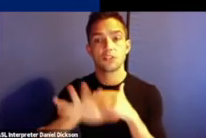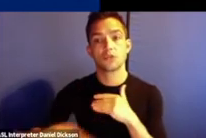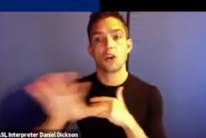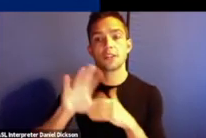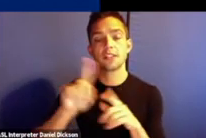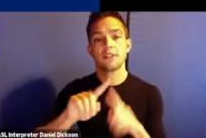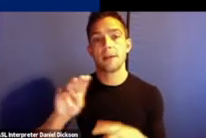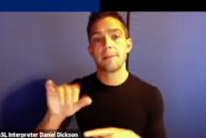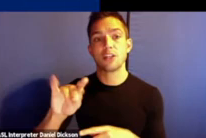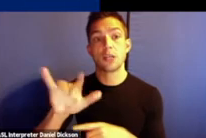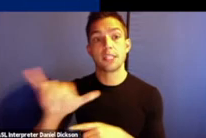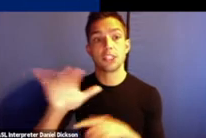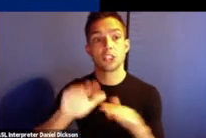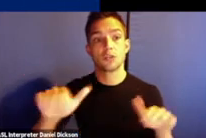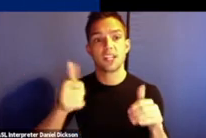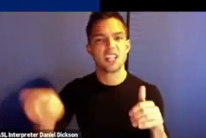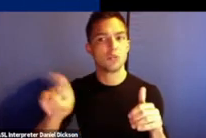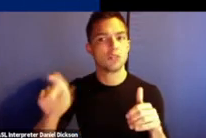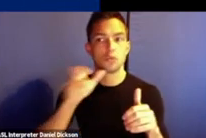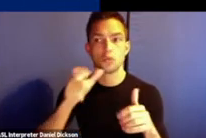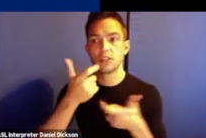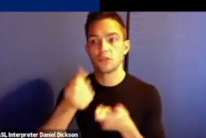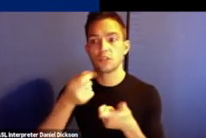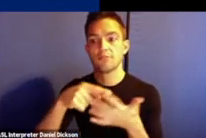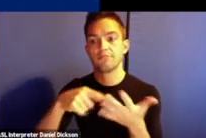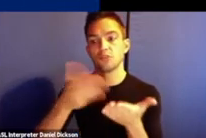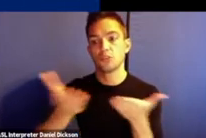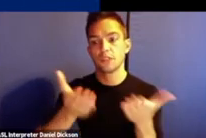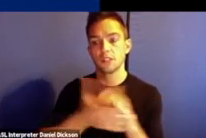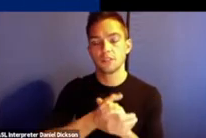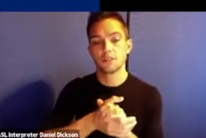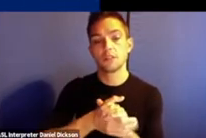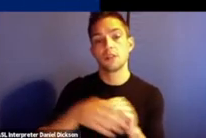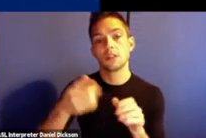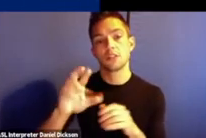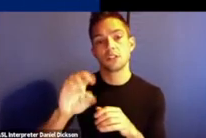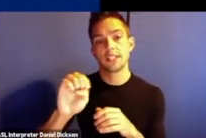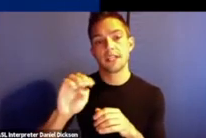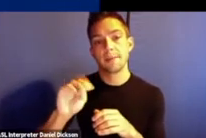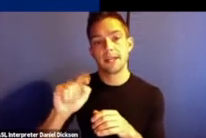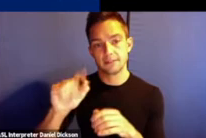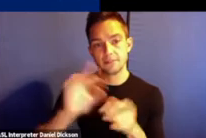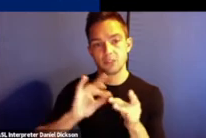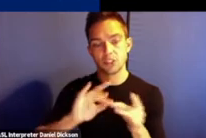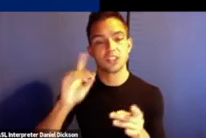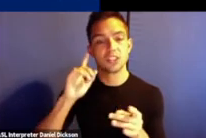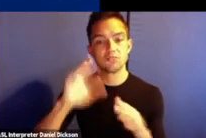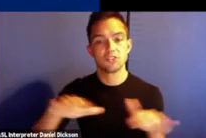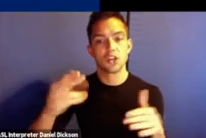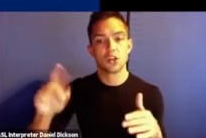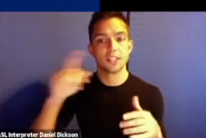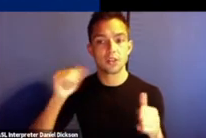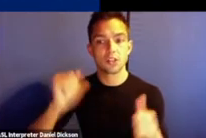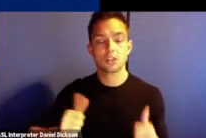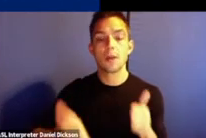minority children and anyone who is interested in the services. So as Dr. Emmett mentioned, childhood hearing loss is one of the most